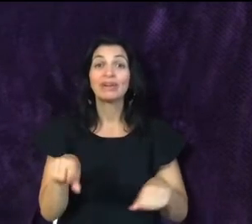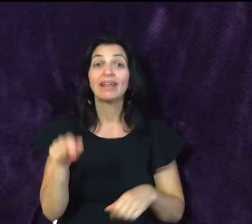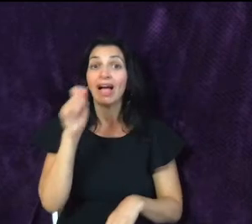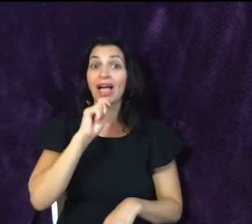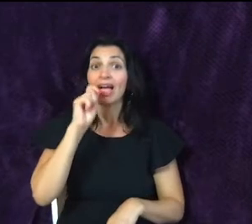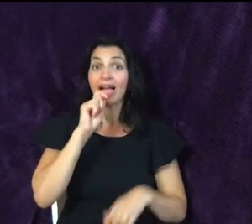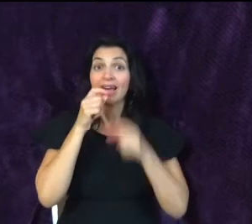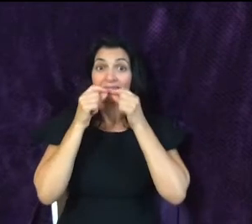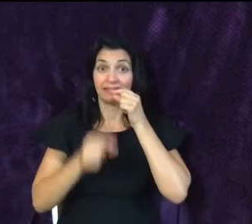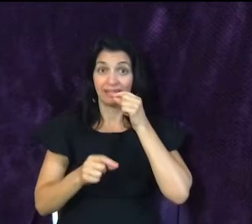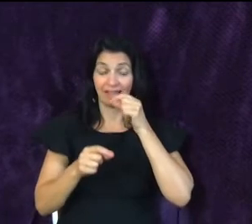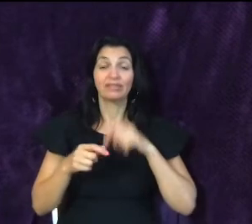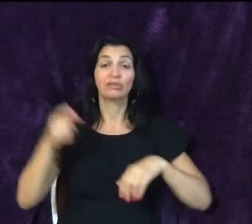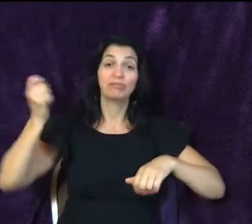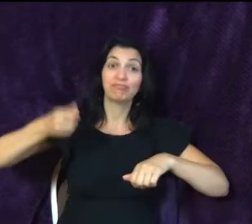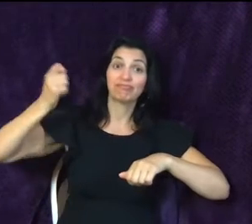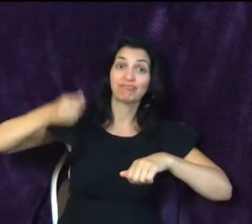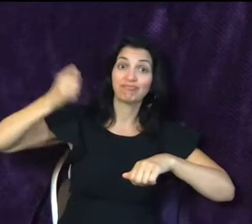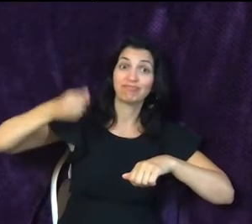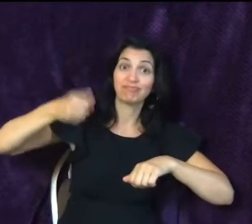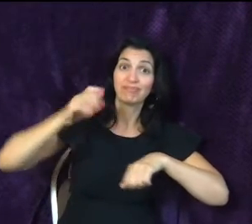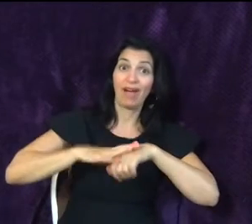drum,